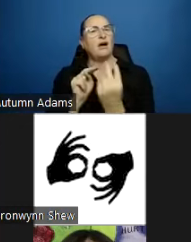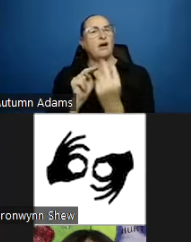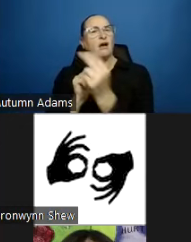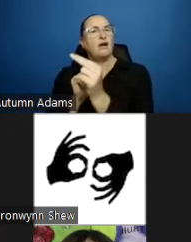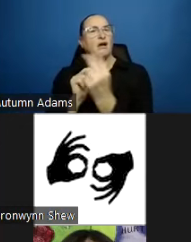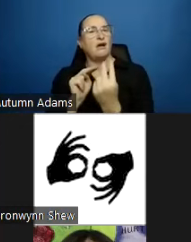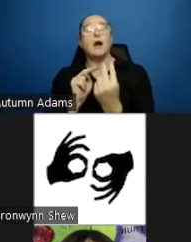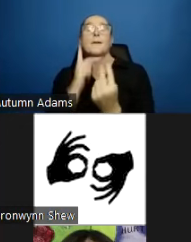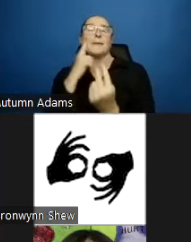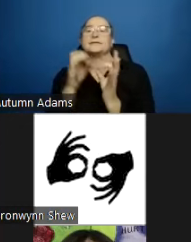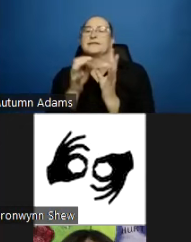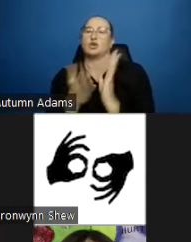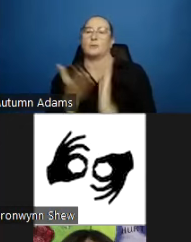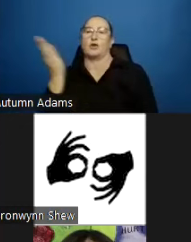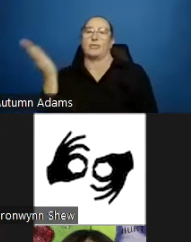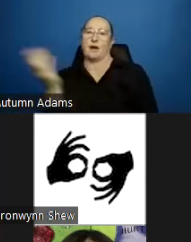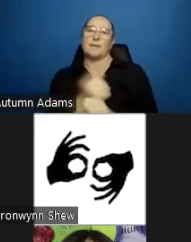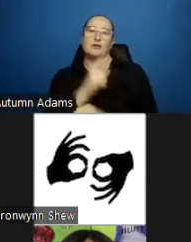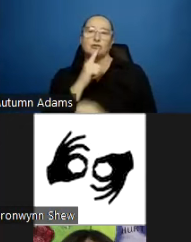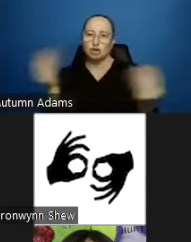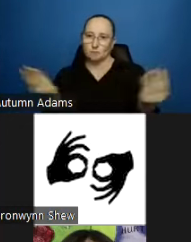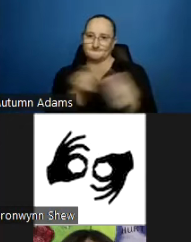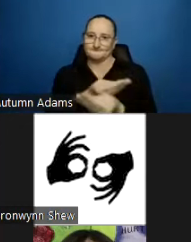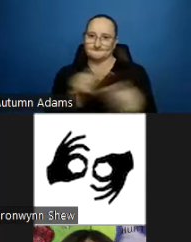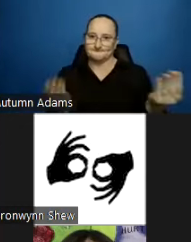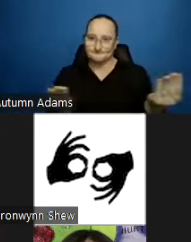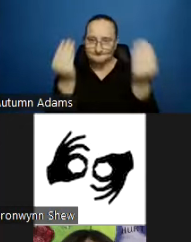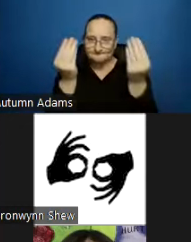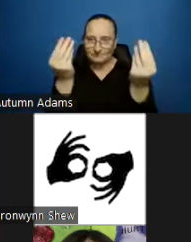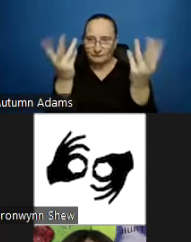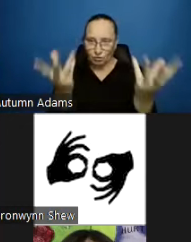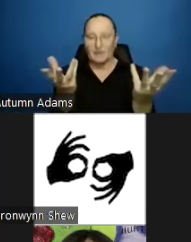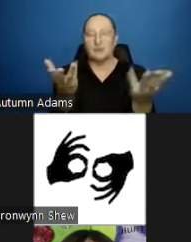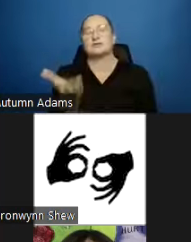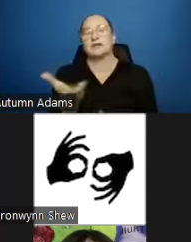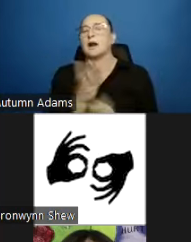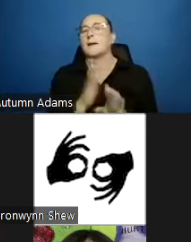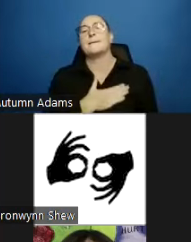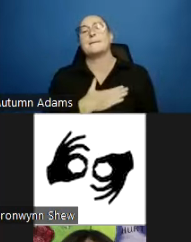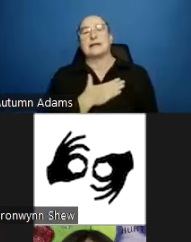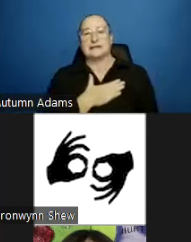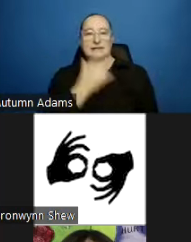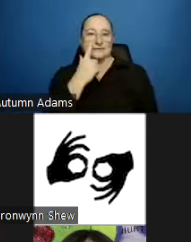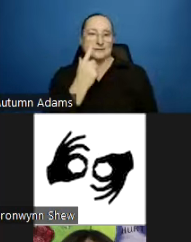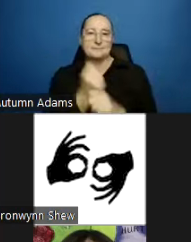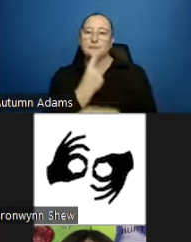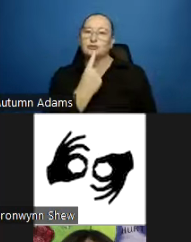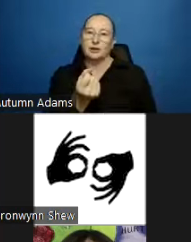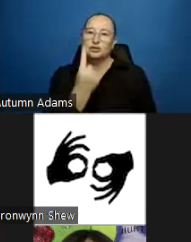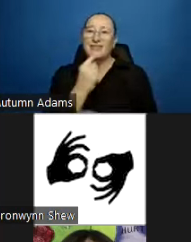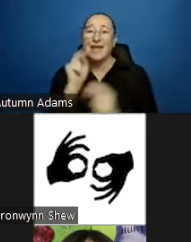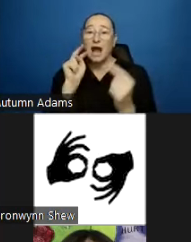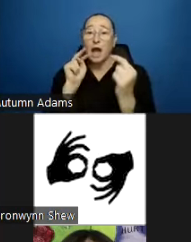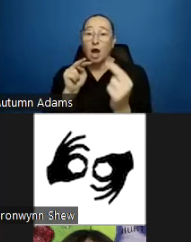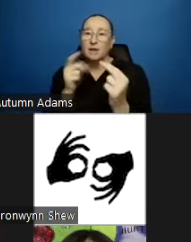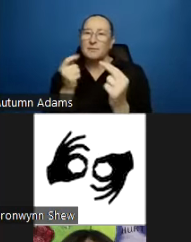interpreter is there and is making sure that the proper information is being conveyed. So please be understanding in that situation that eye contact may be a little bit